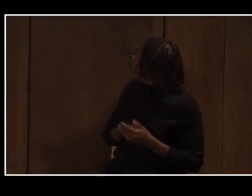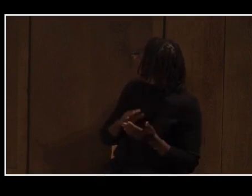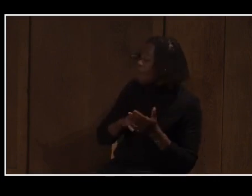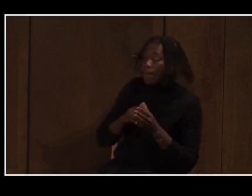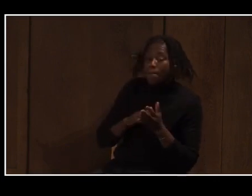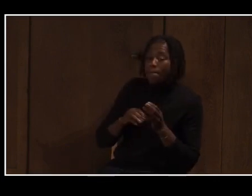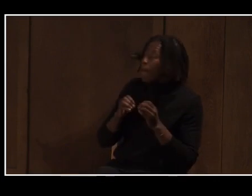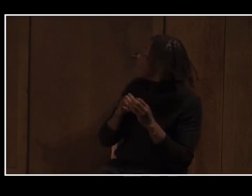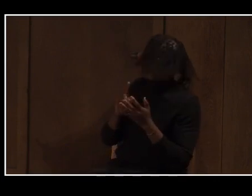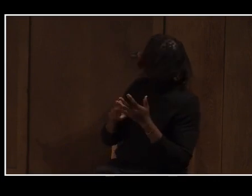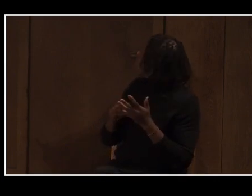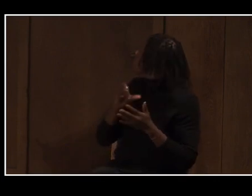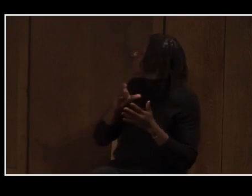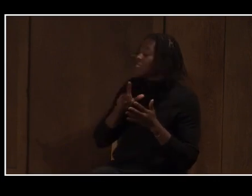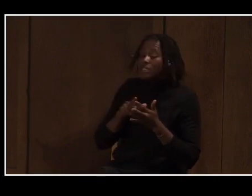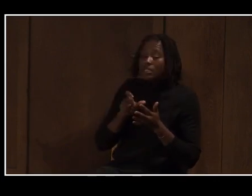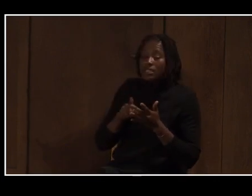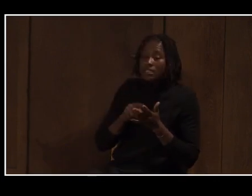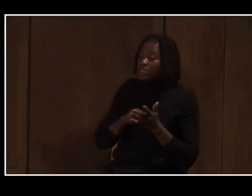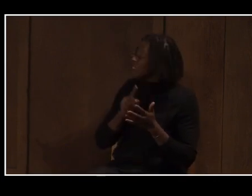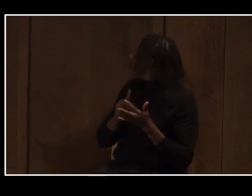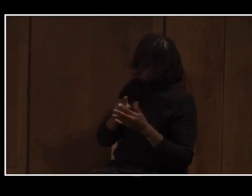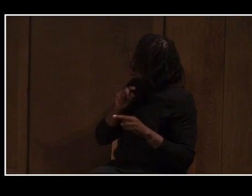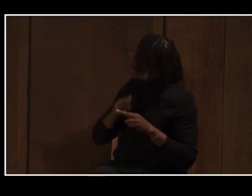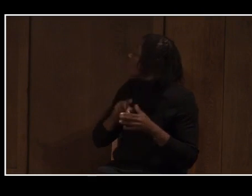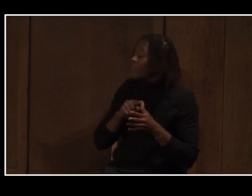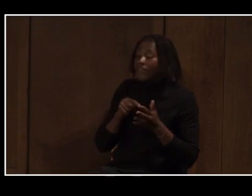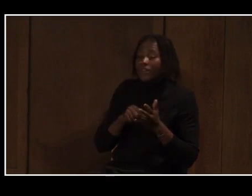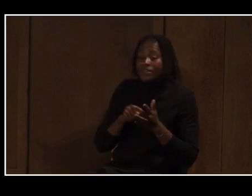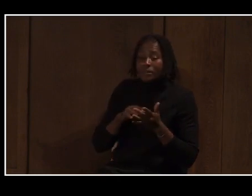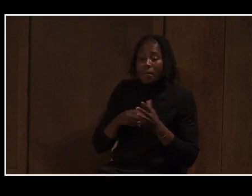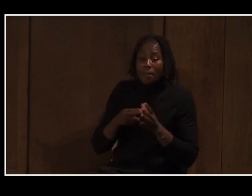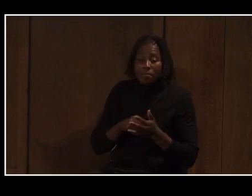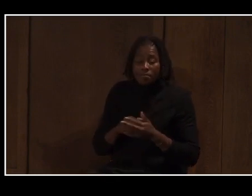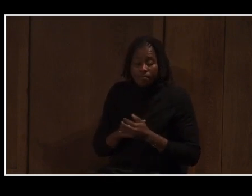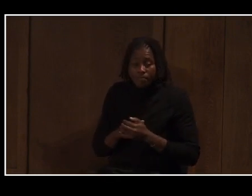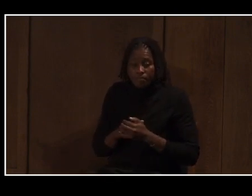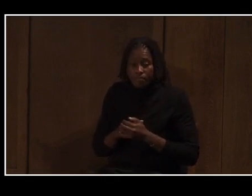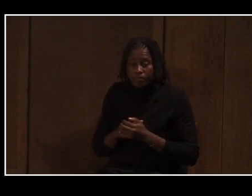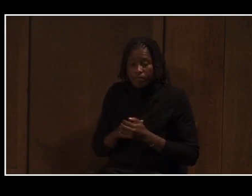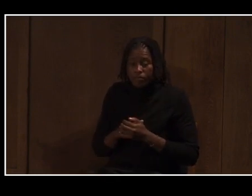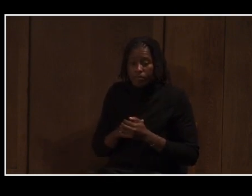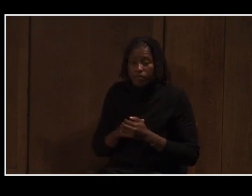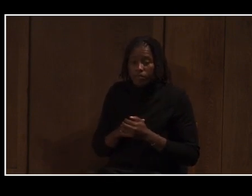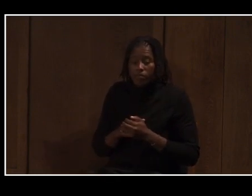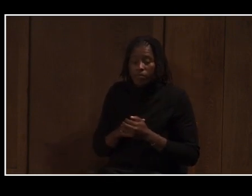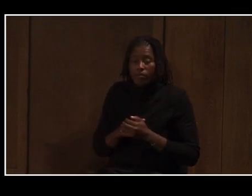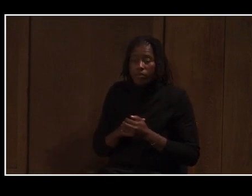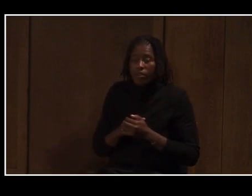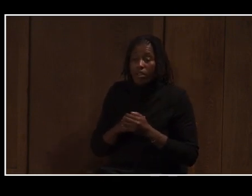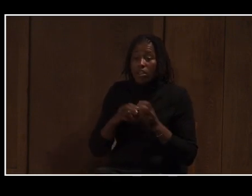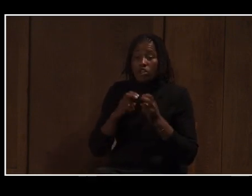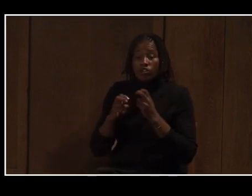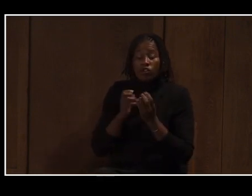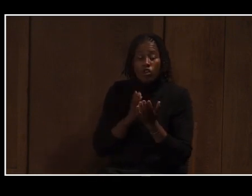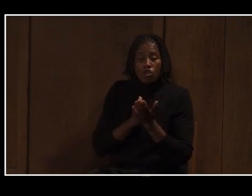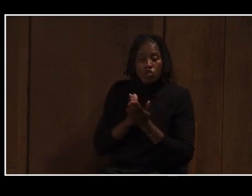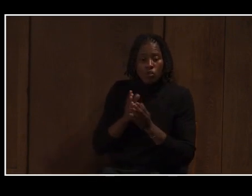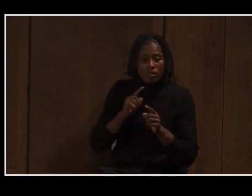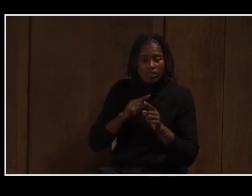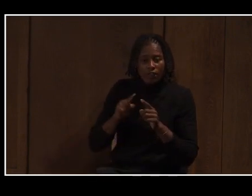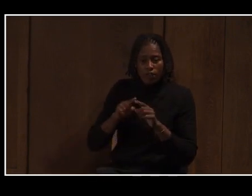spirit work, which involves traversing the dreamscape, traveling between realms, beyond the perceived material